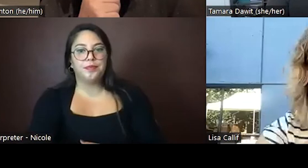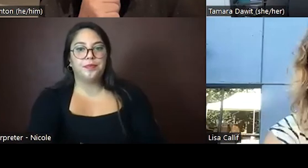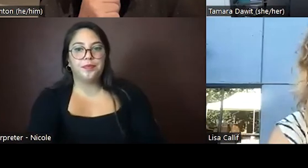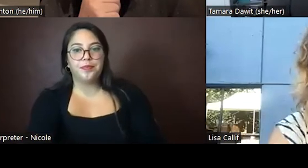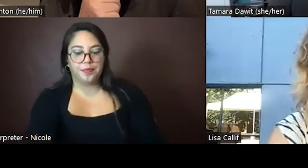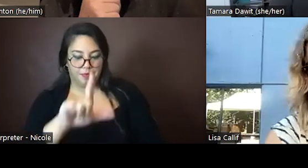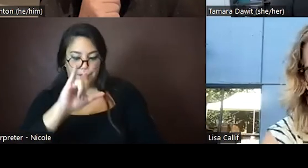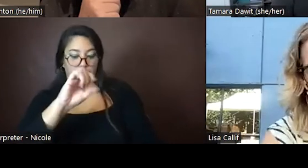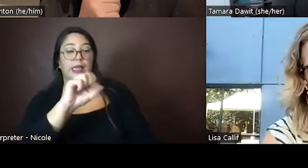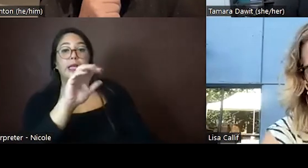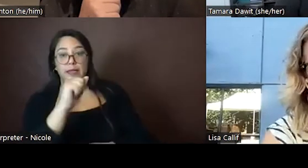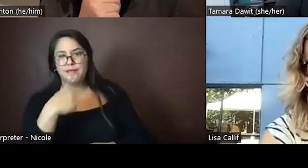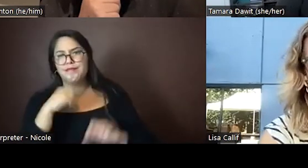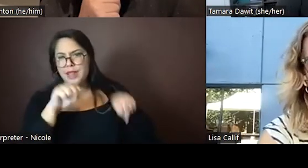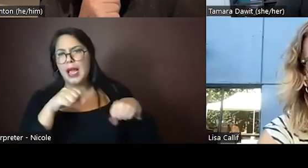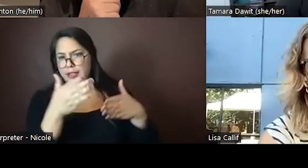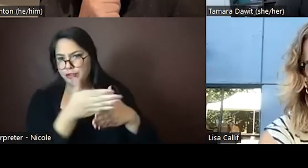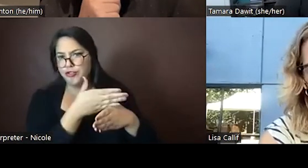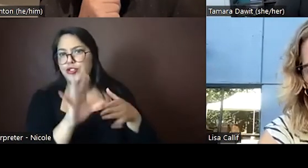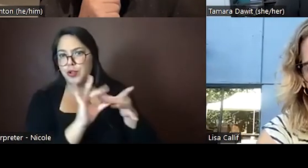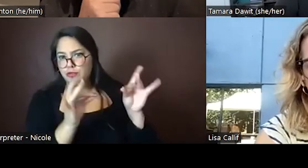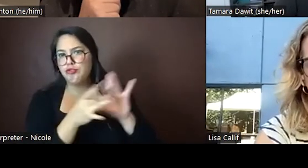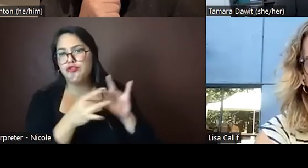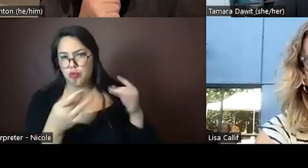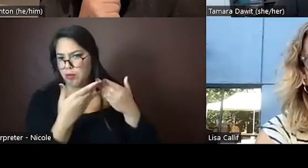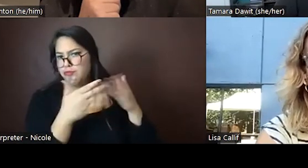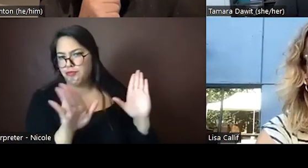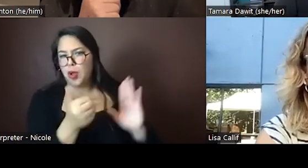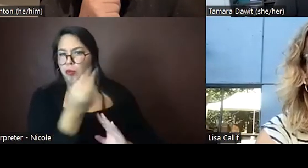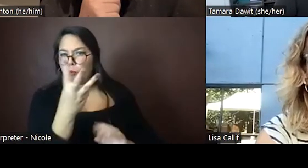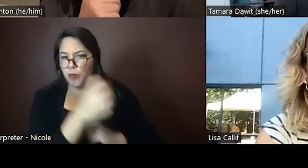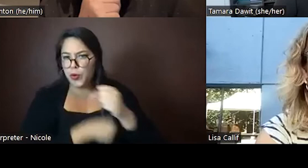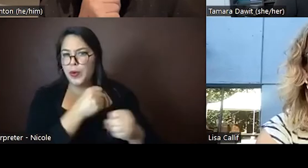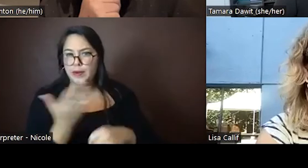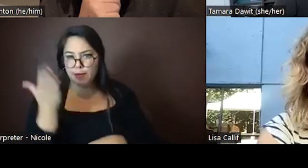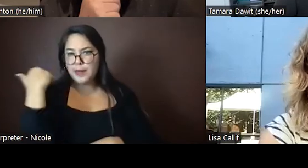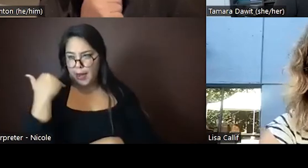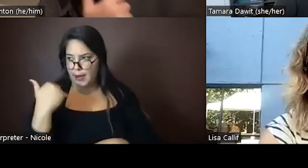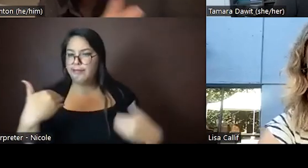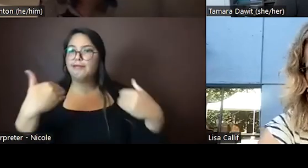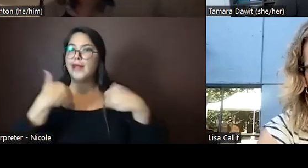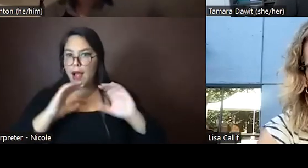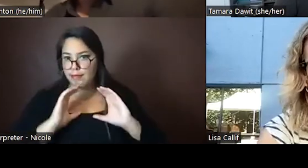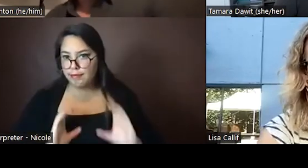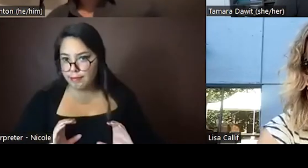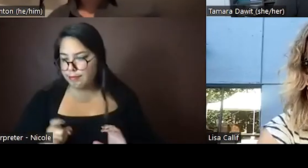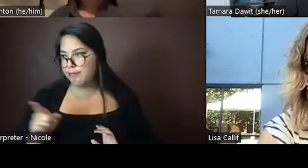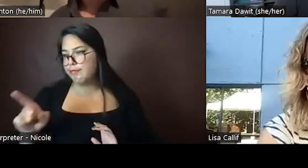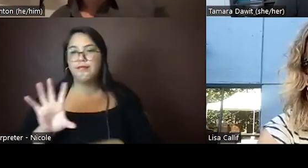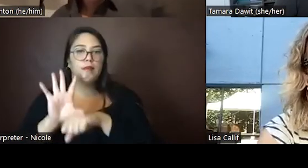about that in general terms. Mm-hmm. You know, and this was a few years ago, but I had a client who was very accustomed to